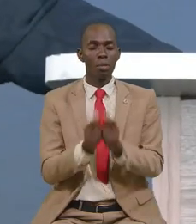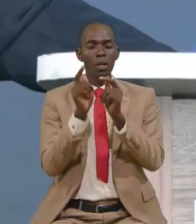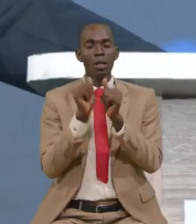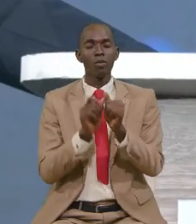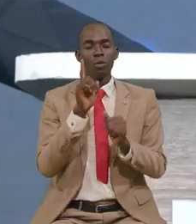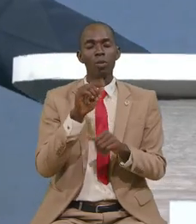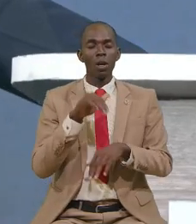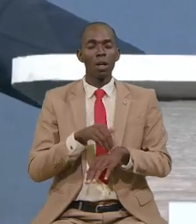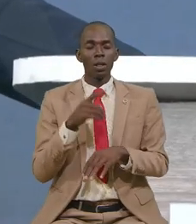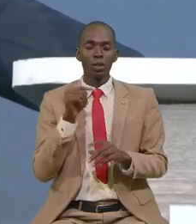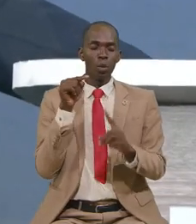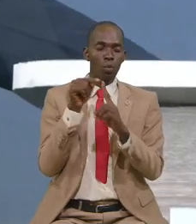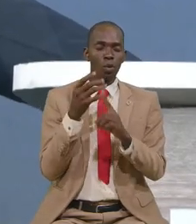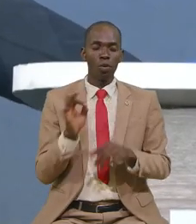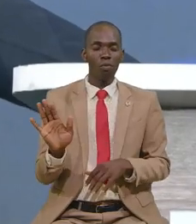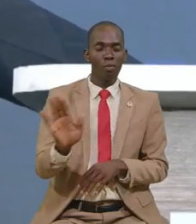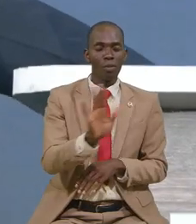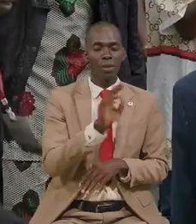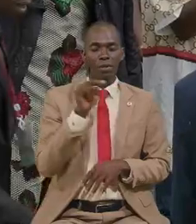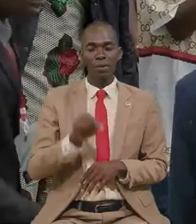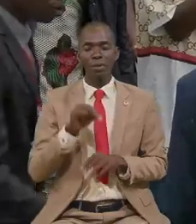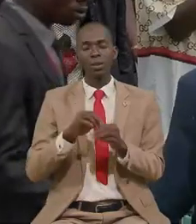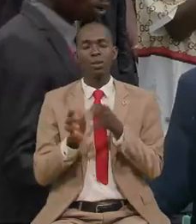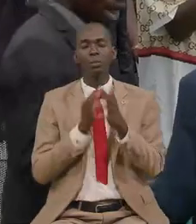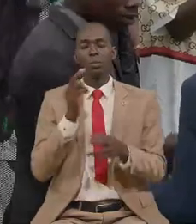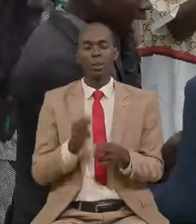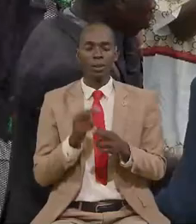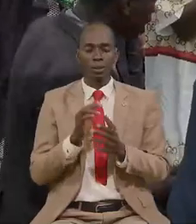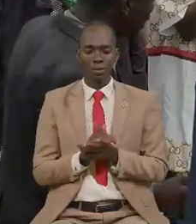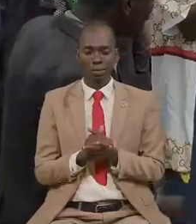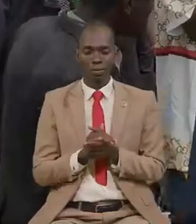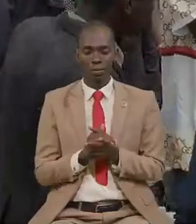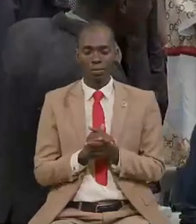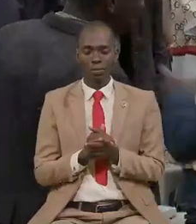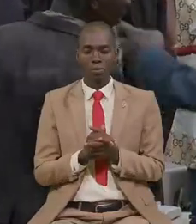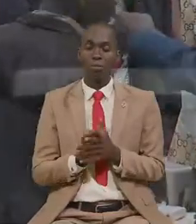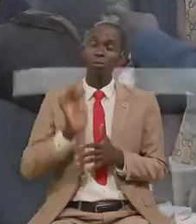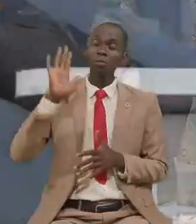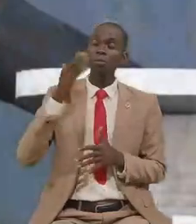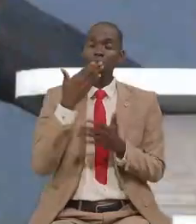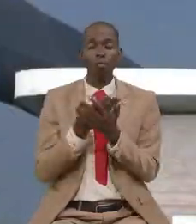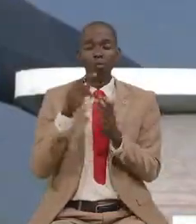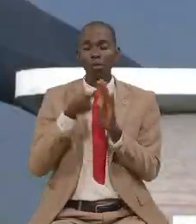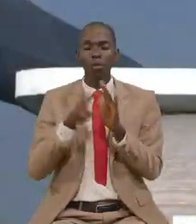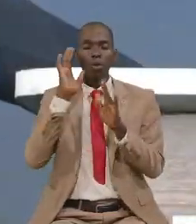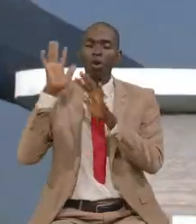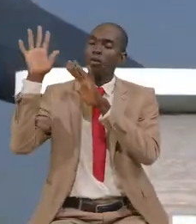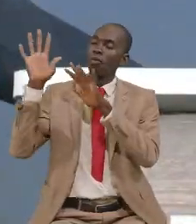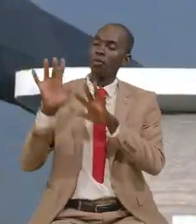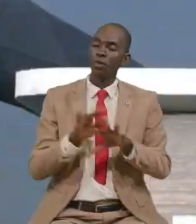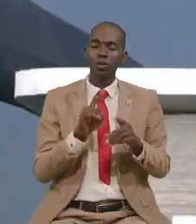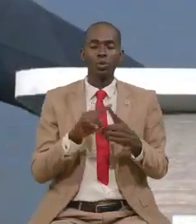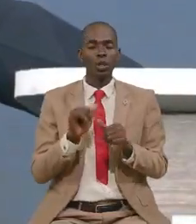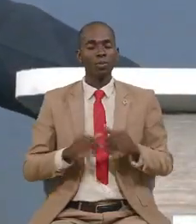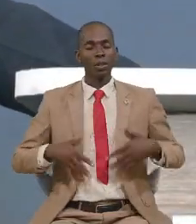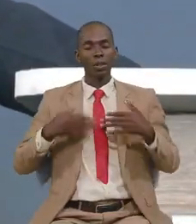point of their need in Jesus' name. Amen. Your goodness will flow into every life. Happiness